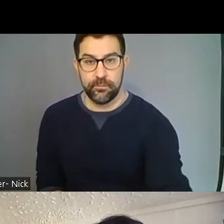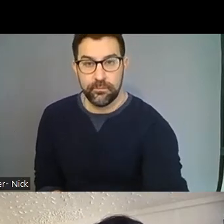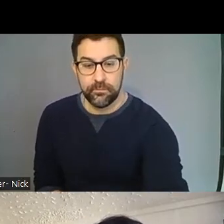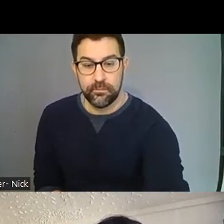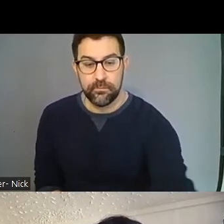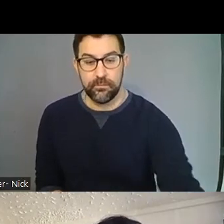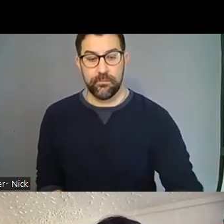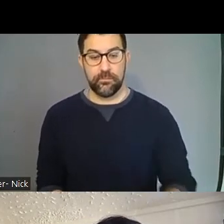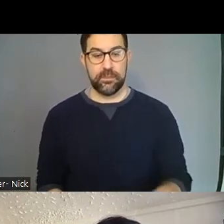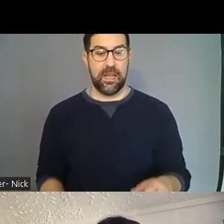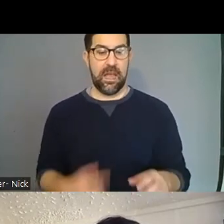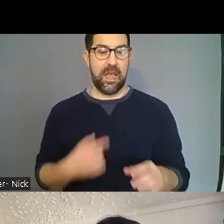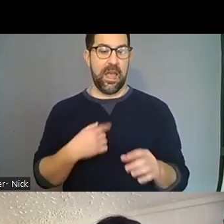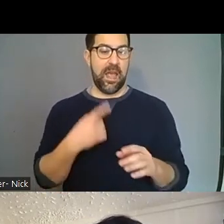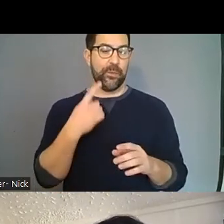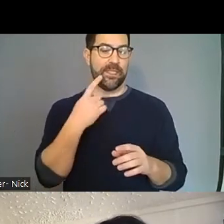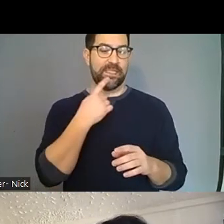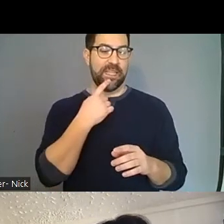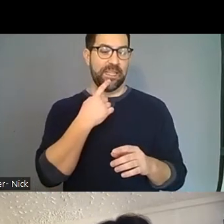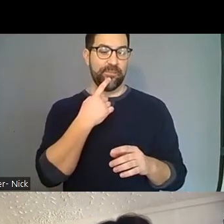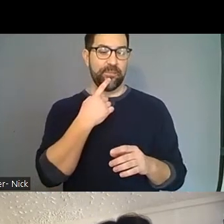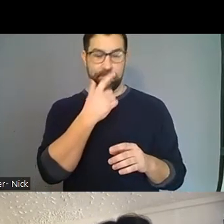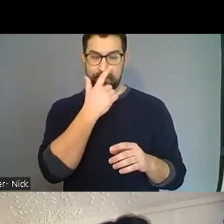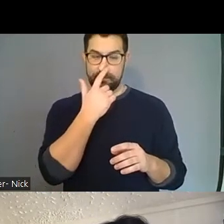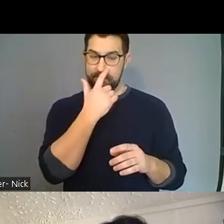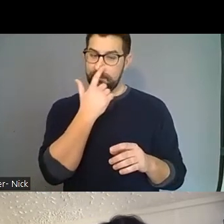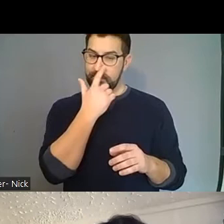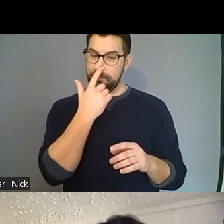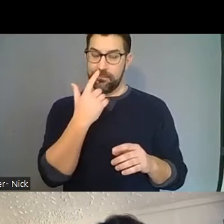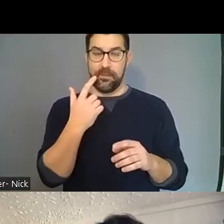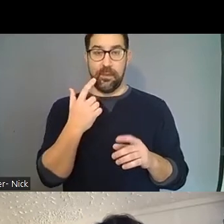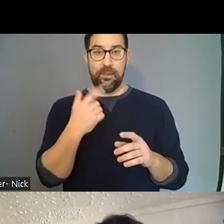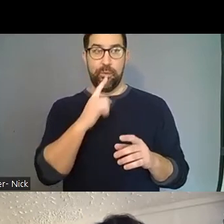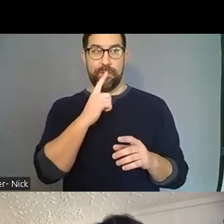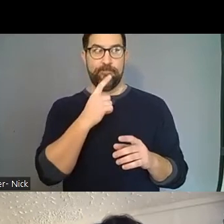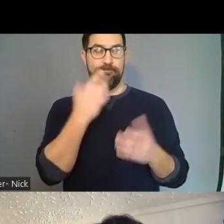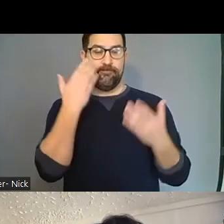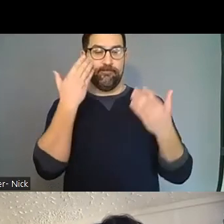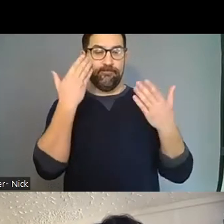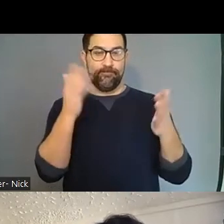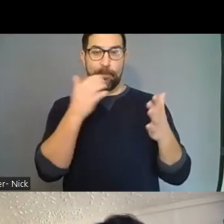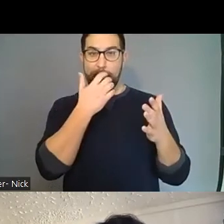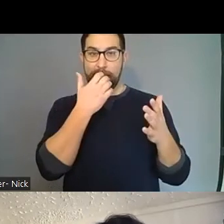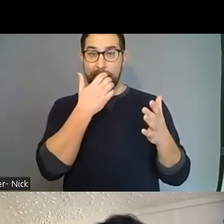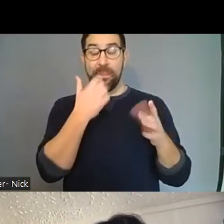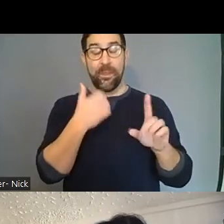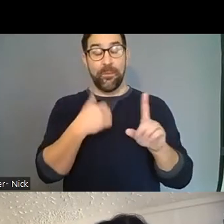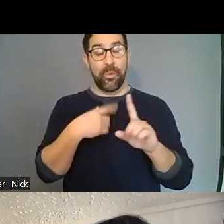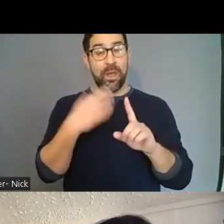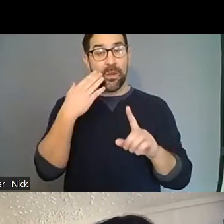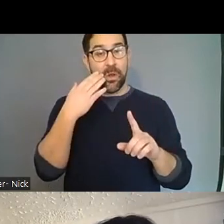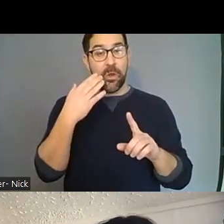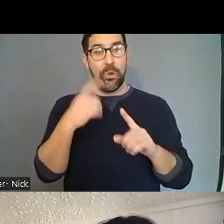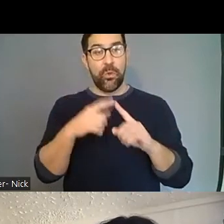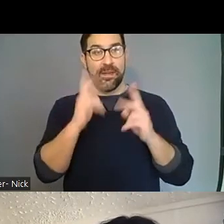I would definitely say that I honestly don't know, but what I do know is that when I see